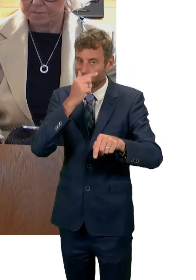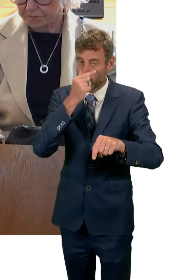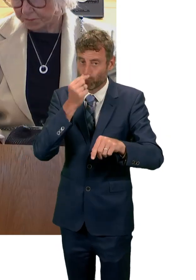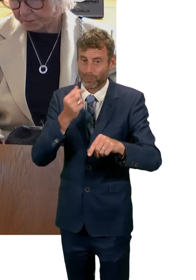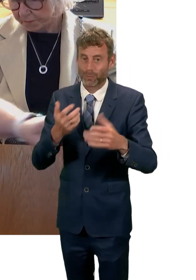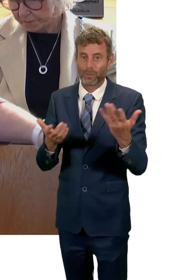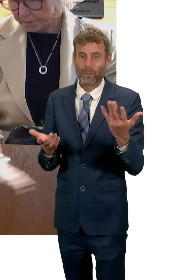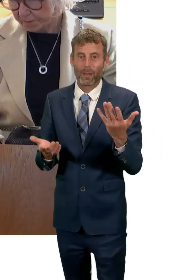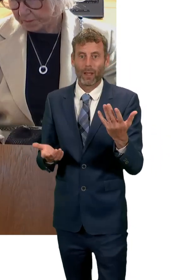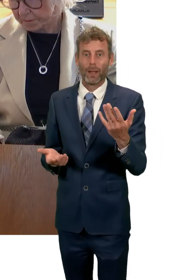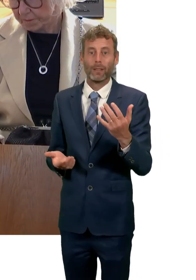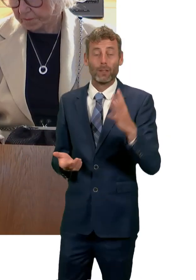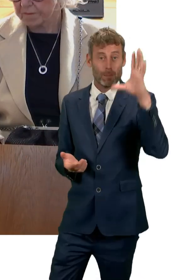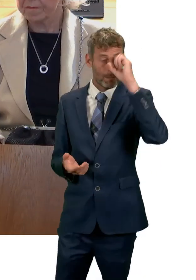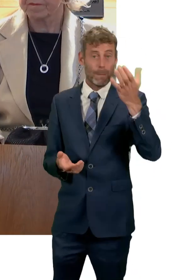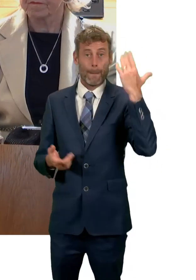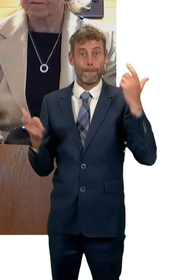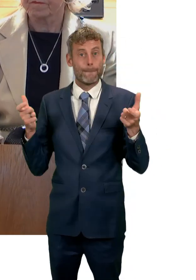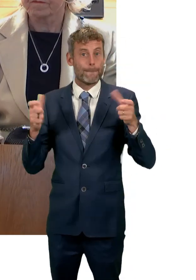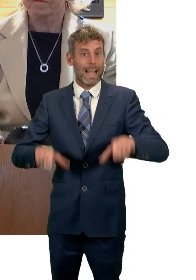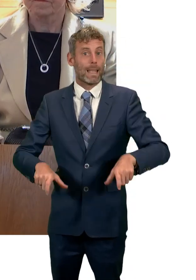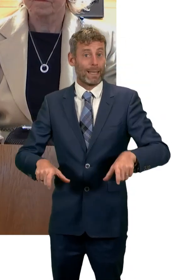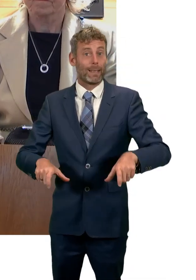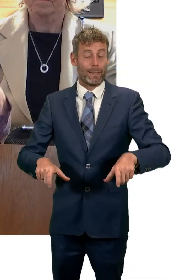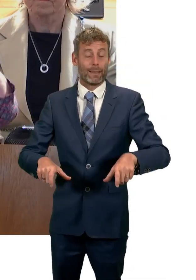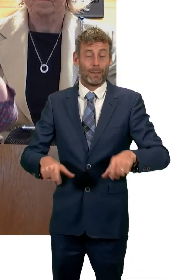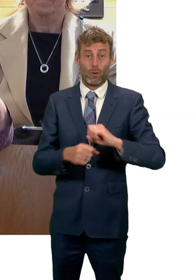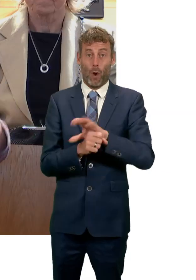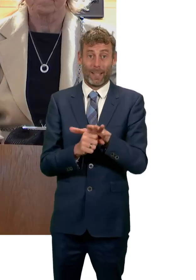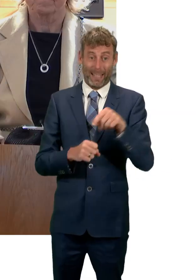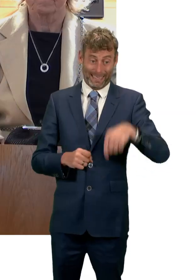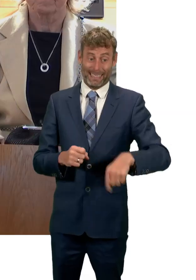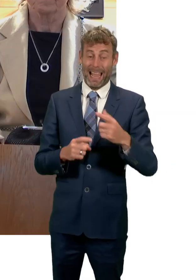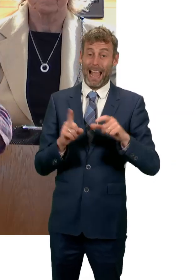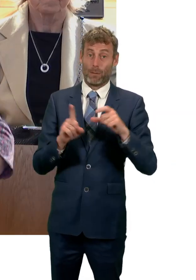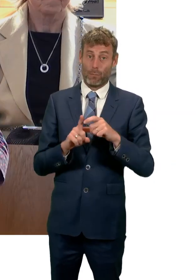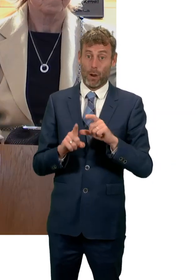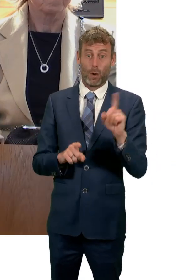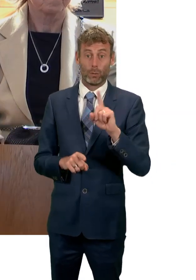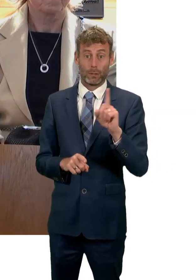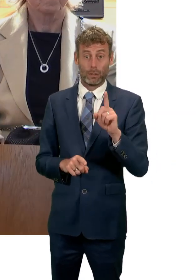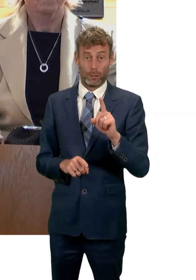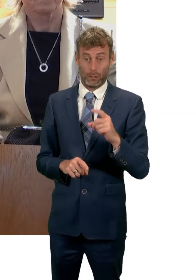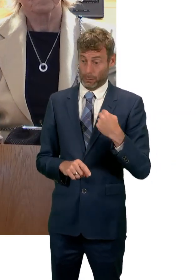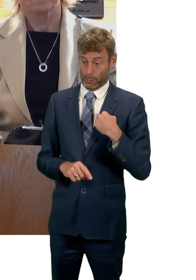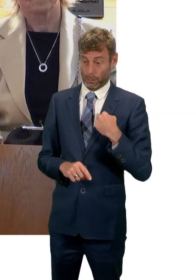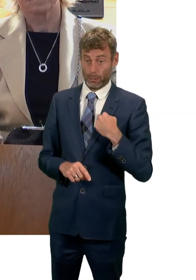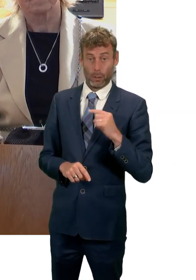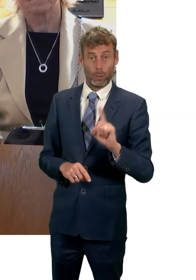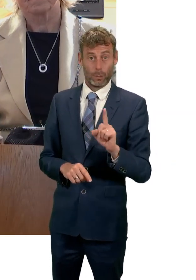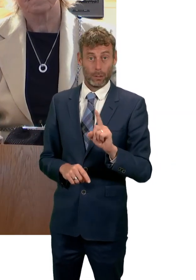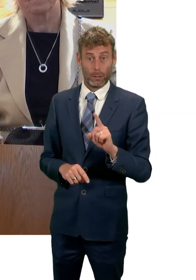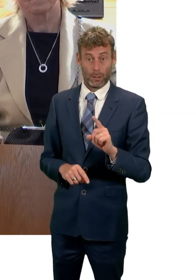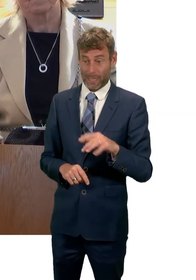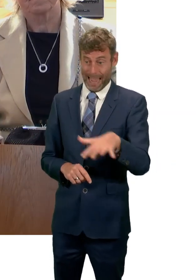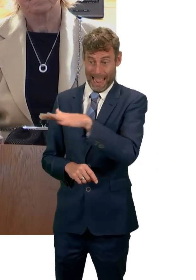out, during the pandemic, teachers were taking, this is Edinburgh by the way, taking bags of food, and it's in an